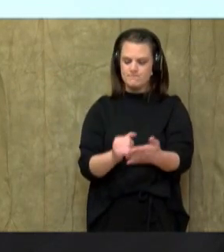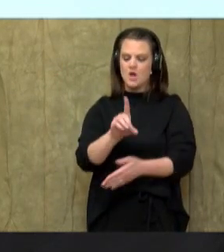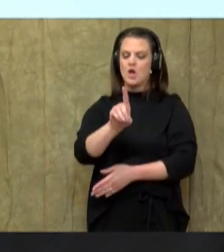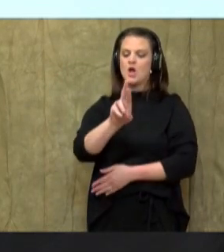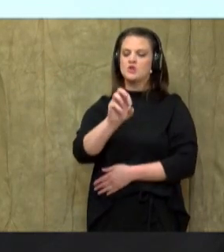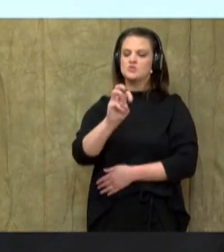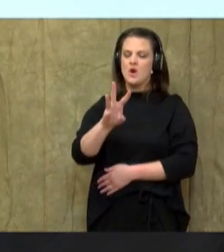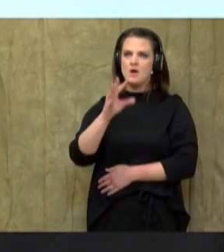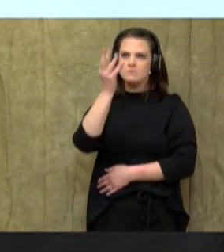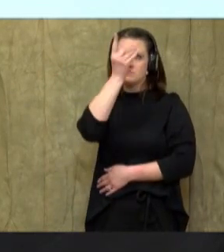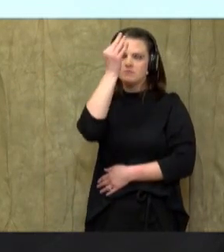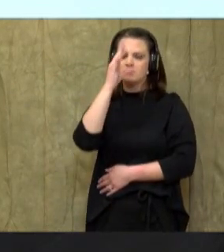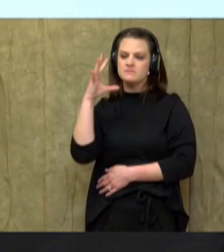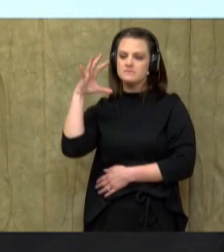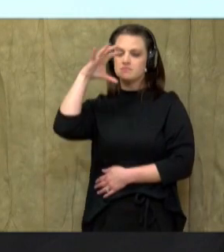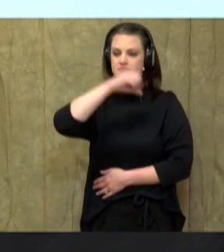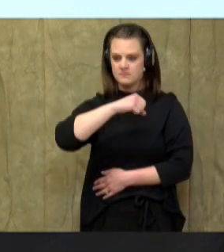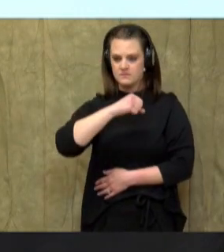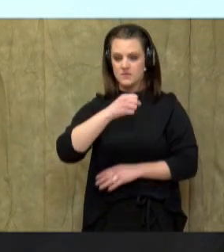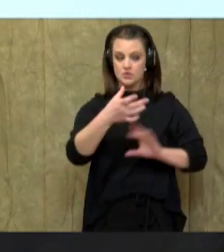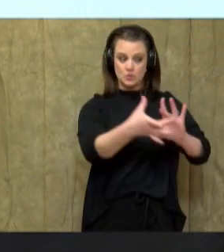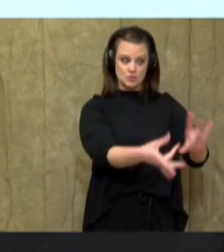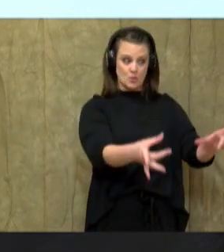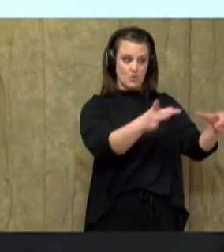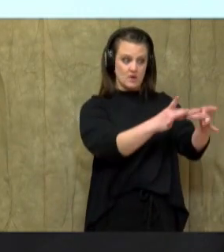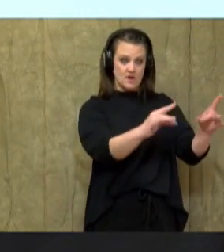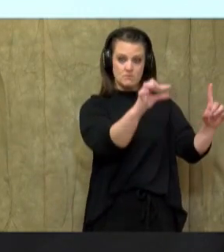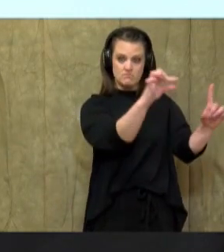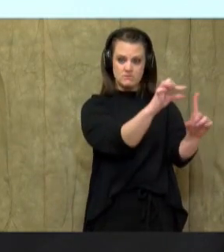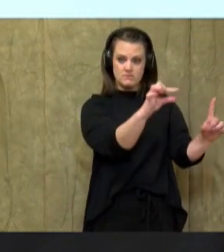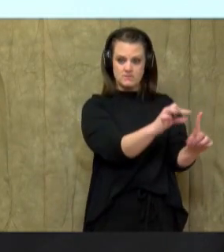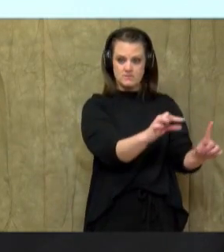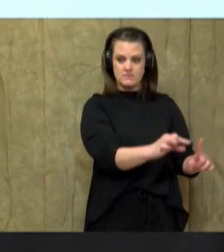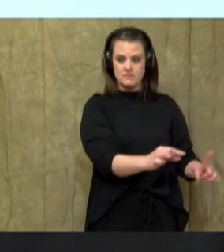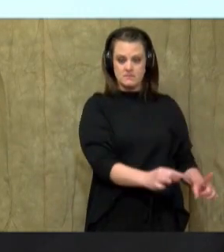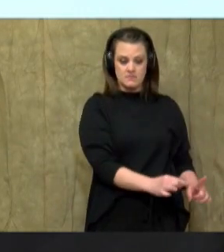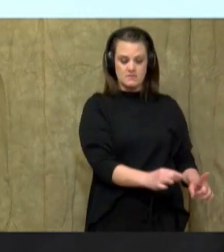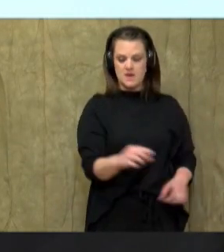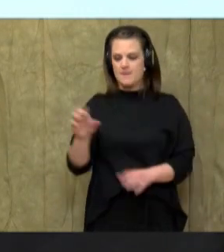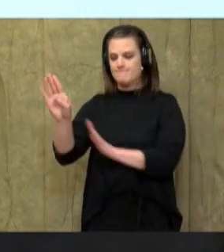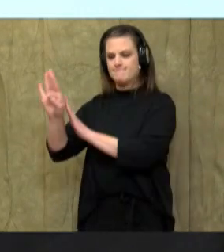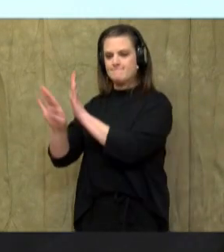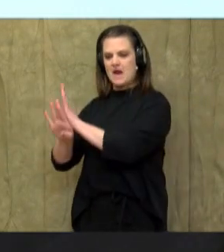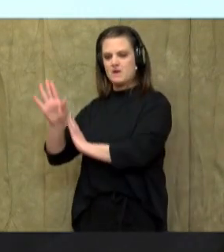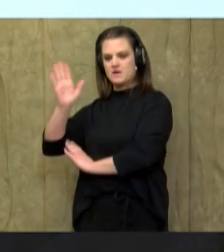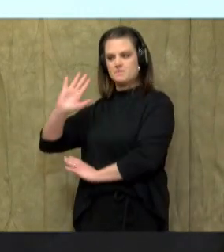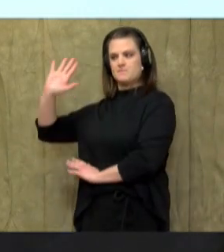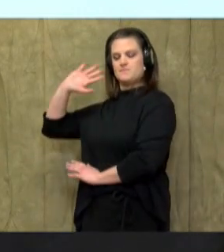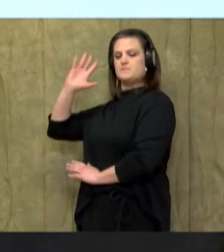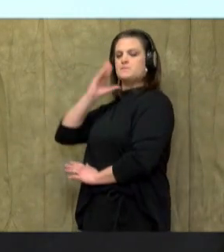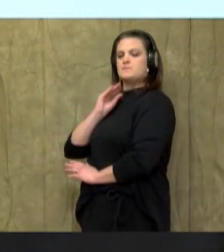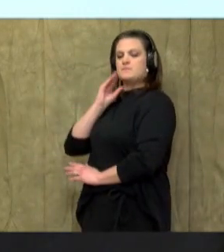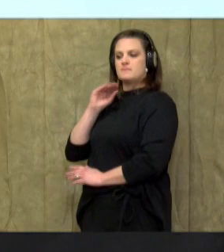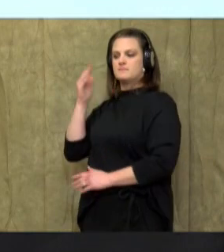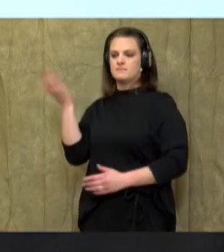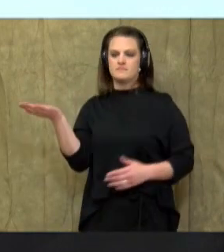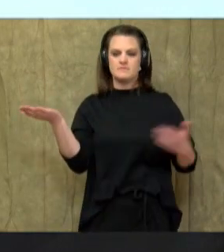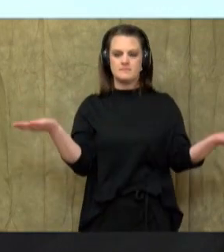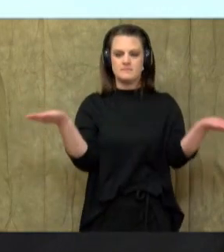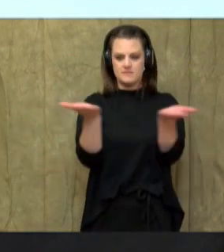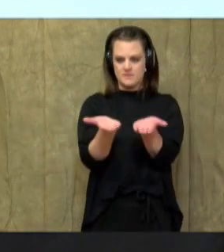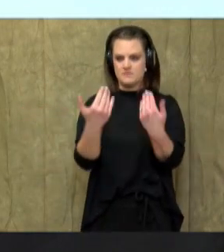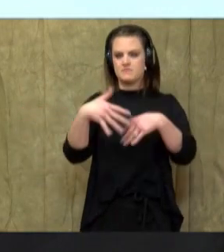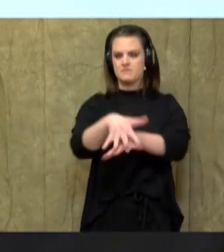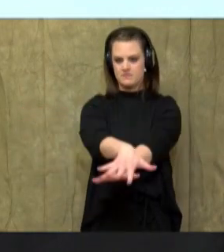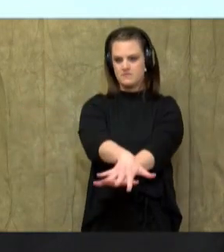inference. You take the text evidence and your background knowledge and put it together.